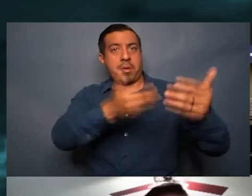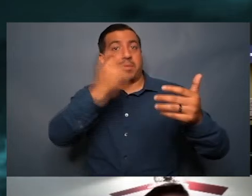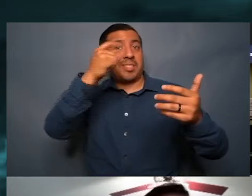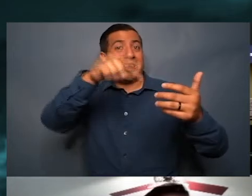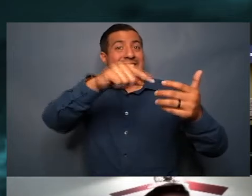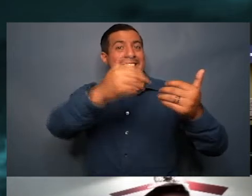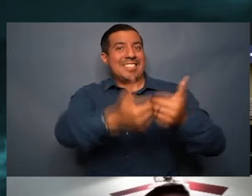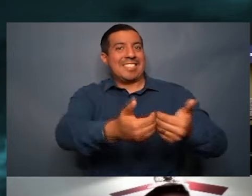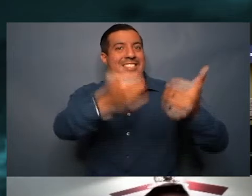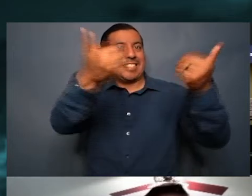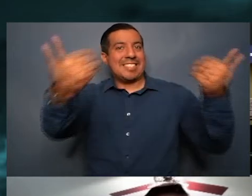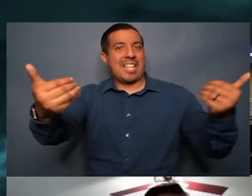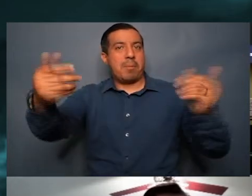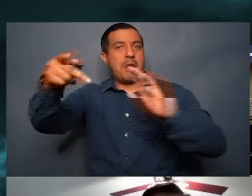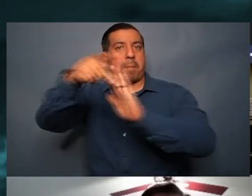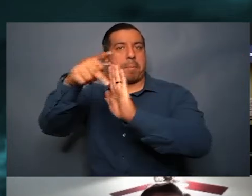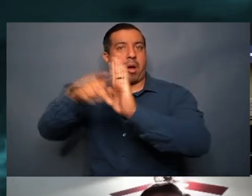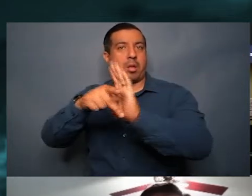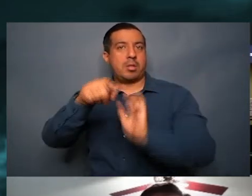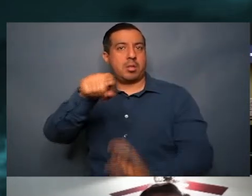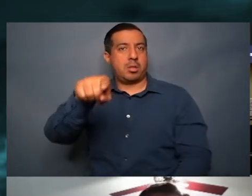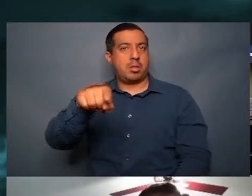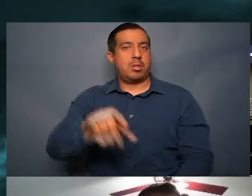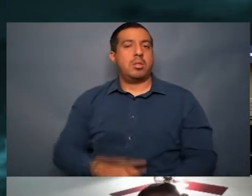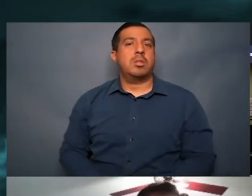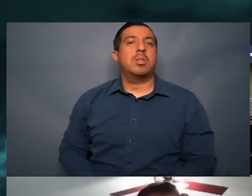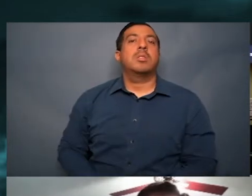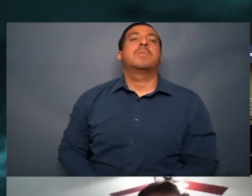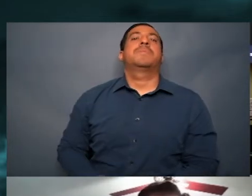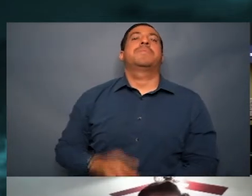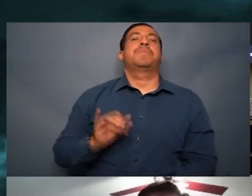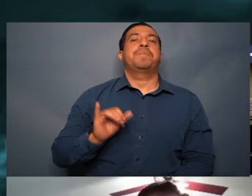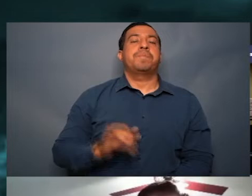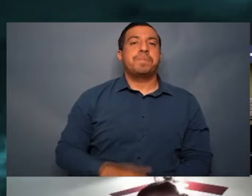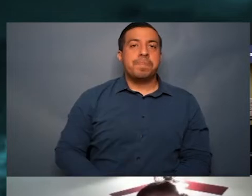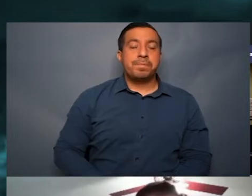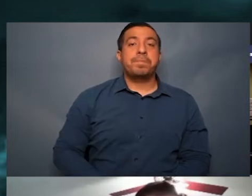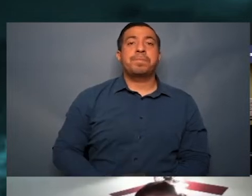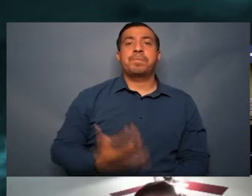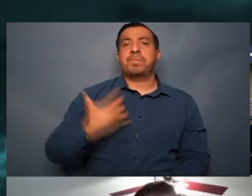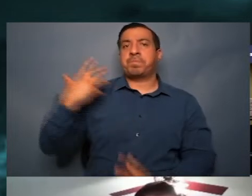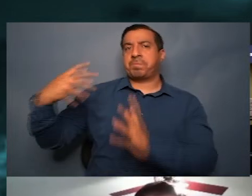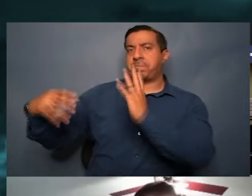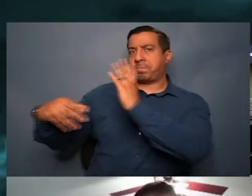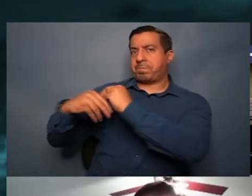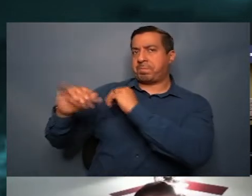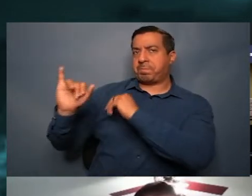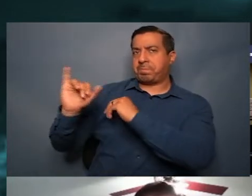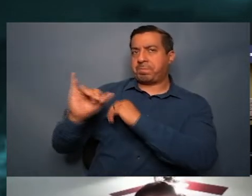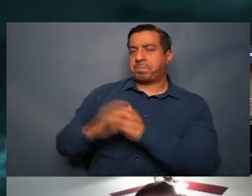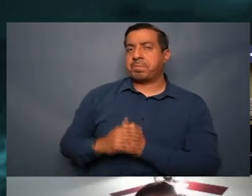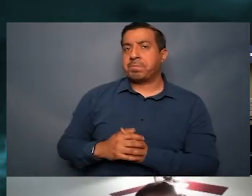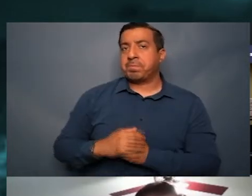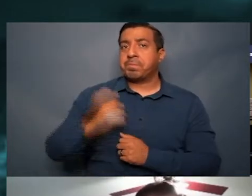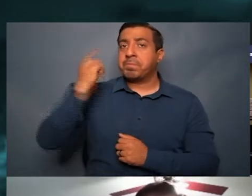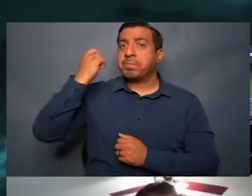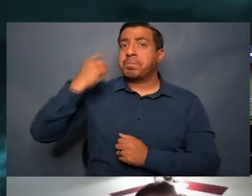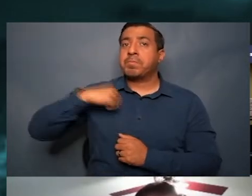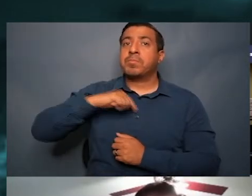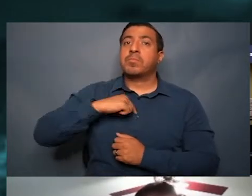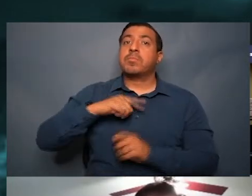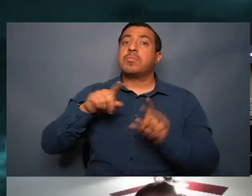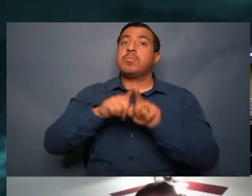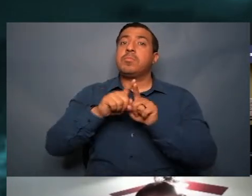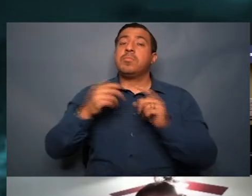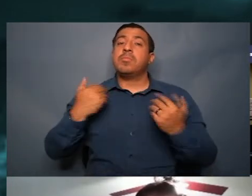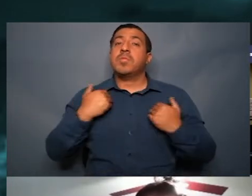separate policy altogether. So I just want to add to that really quickly. We also have